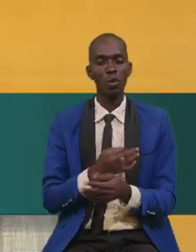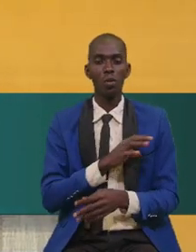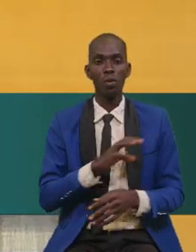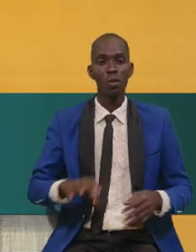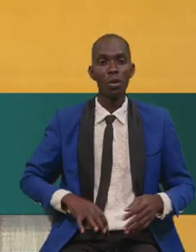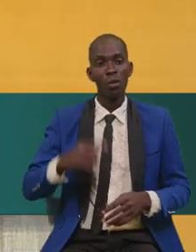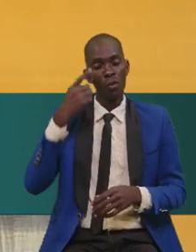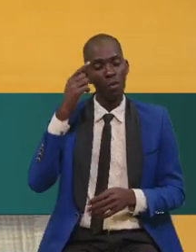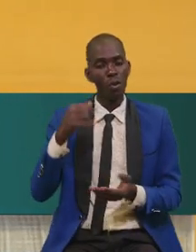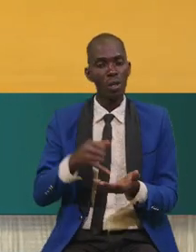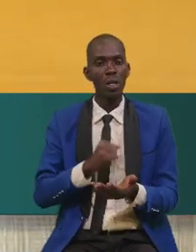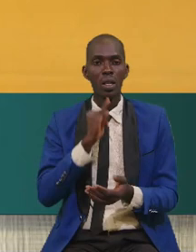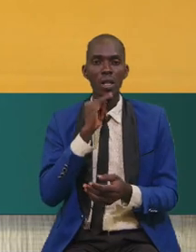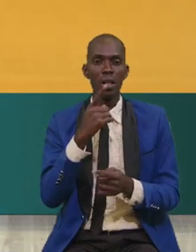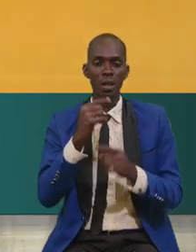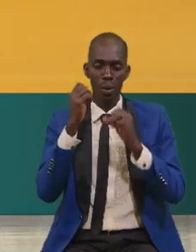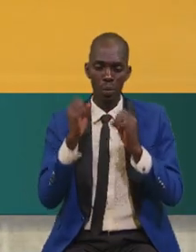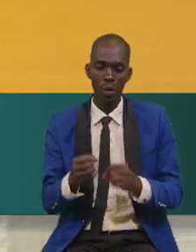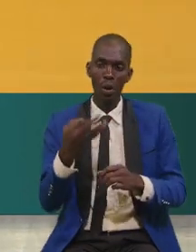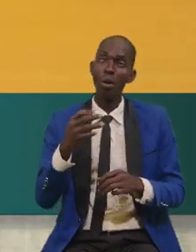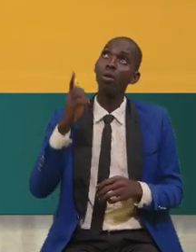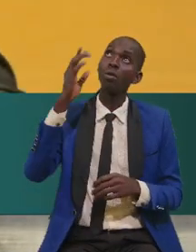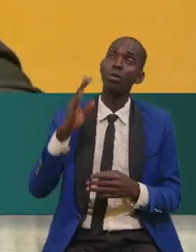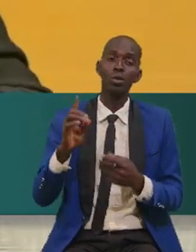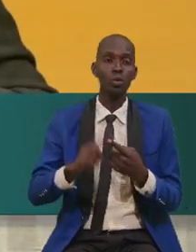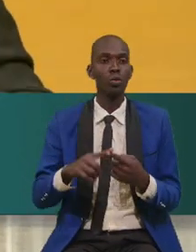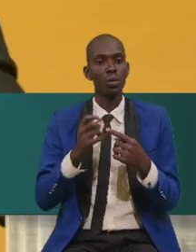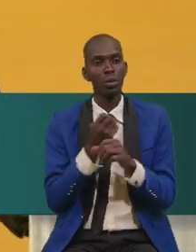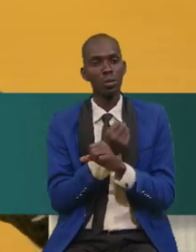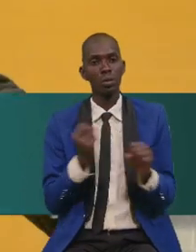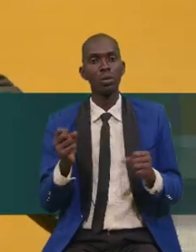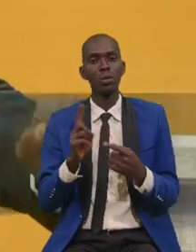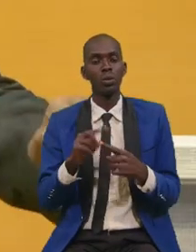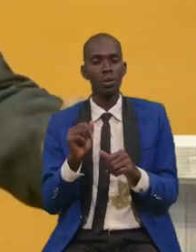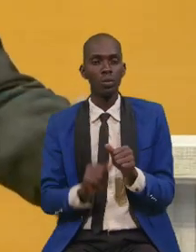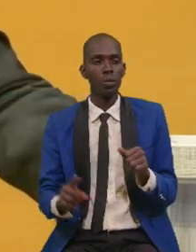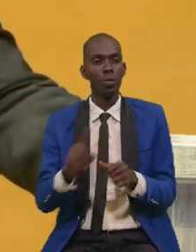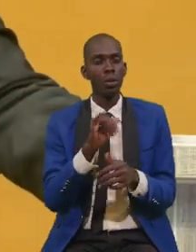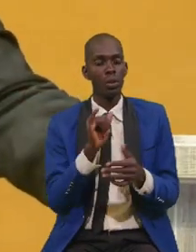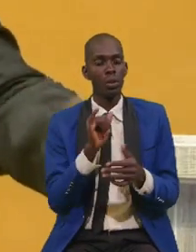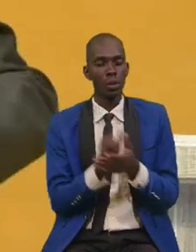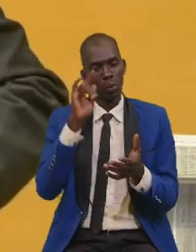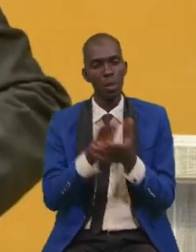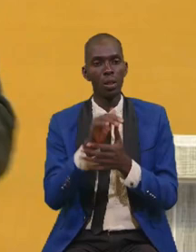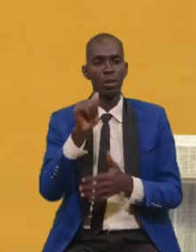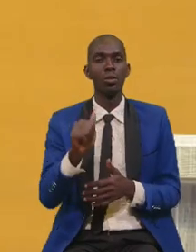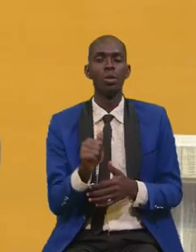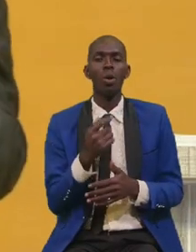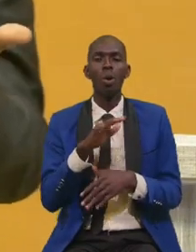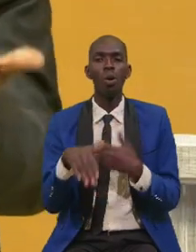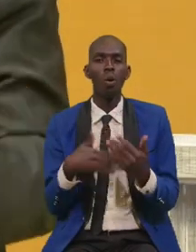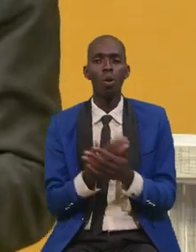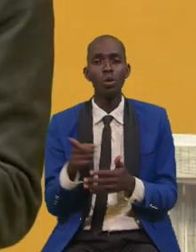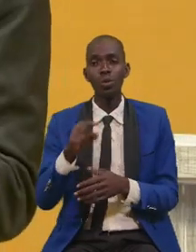of God unto salvation to everyone that believeth. All they have to do is to believe. They will